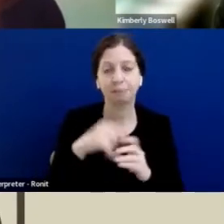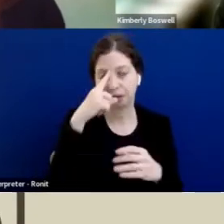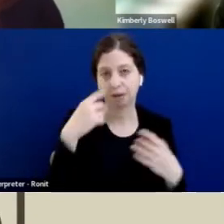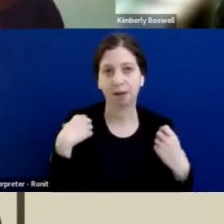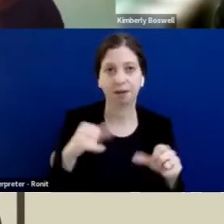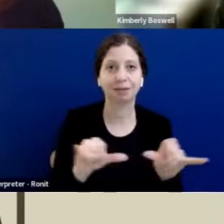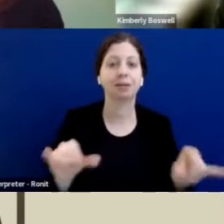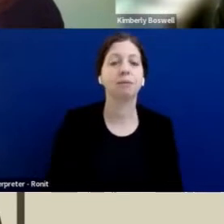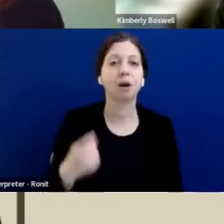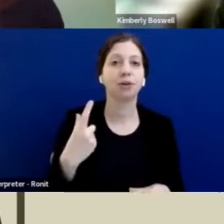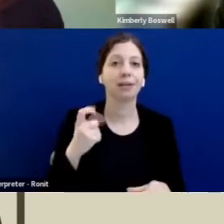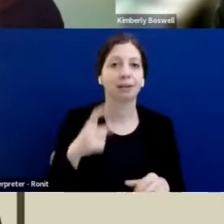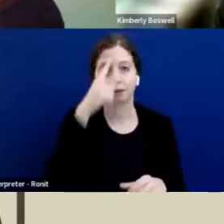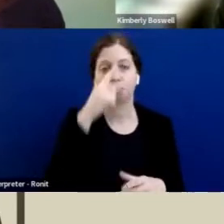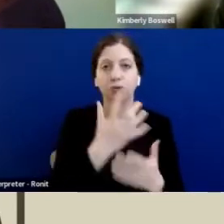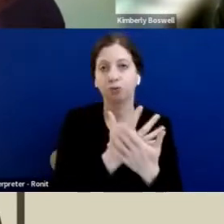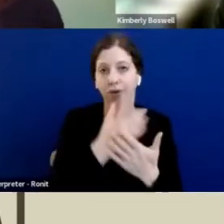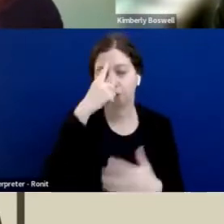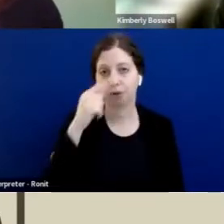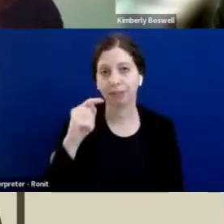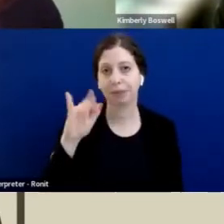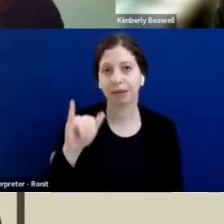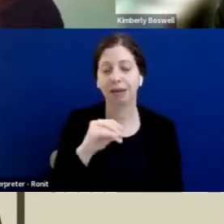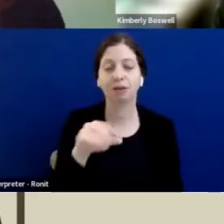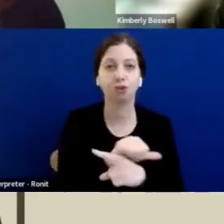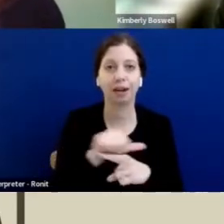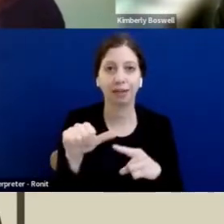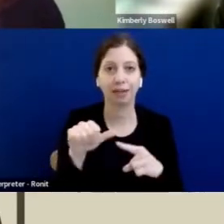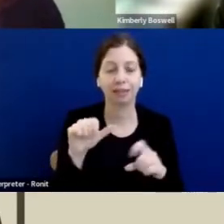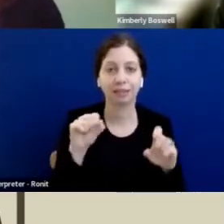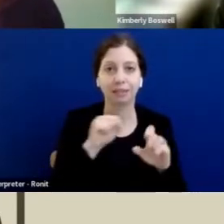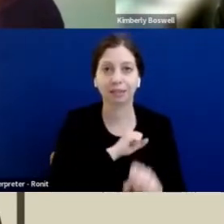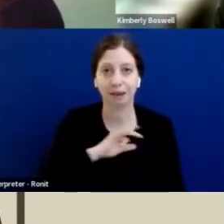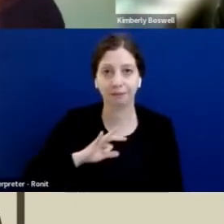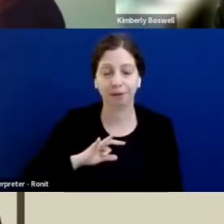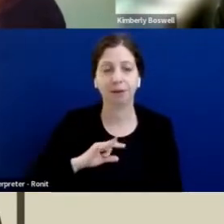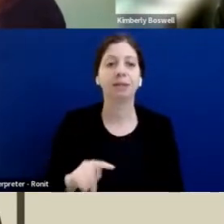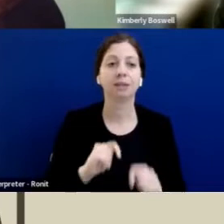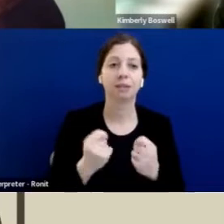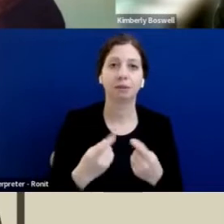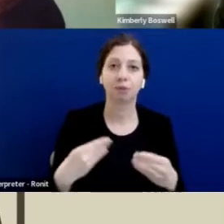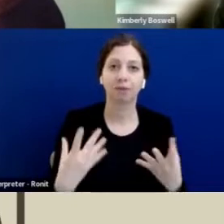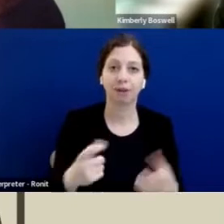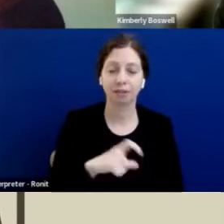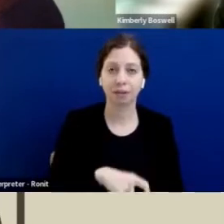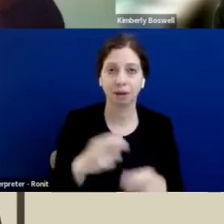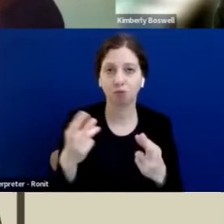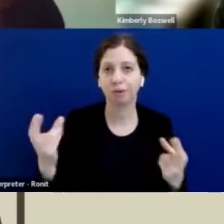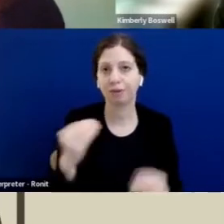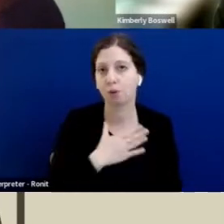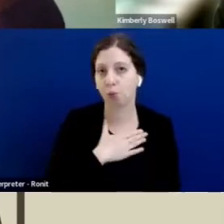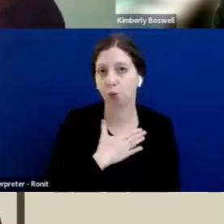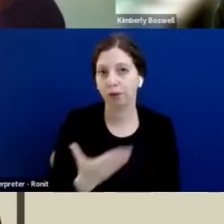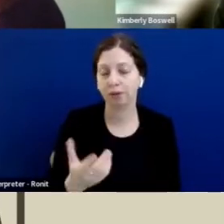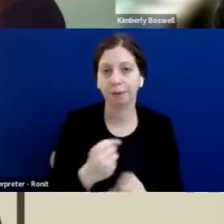the need for screening for TBI, and training staff. This team gave their time, their resources, and their willingness to